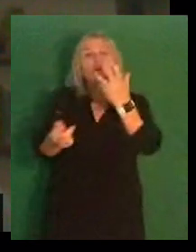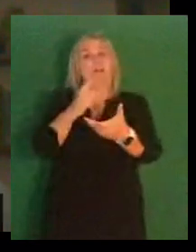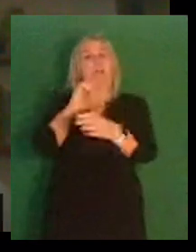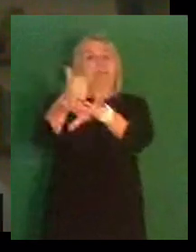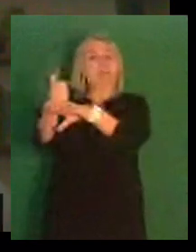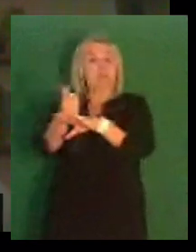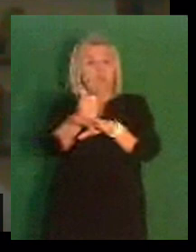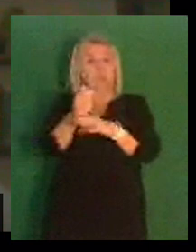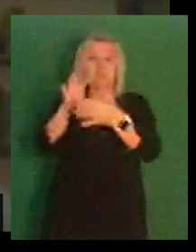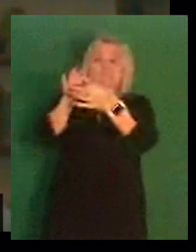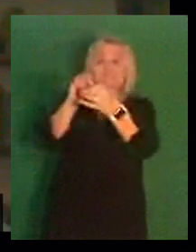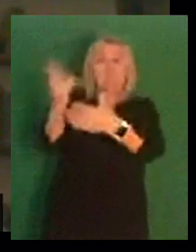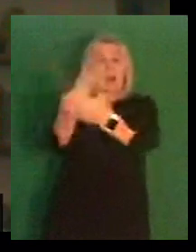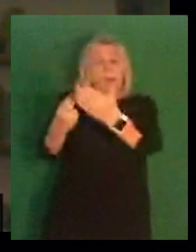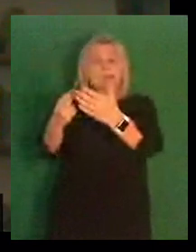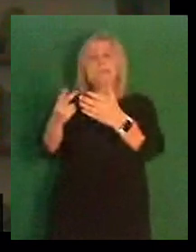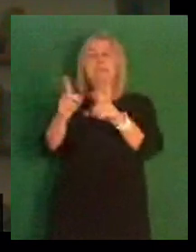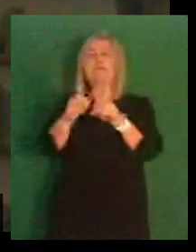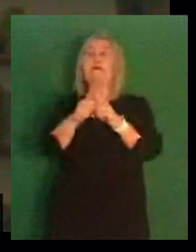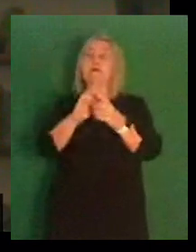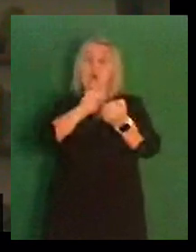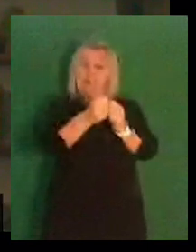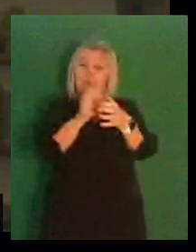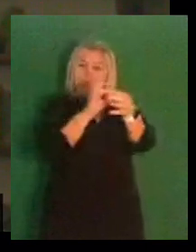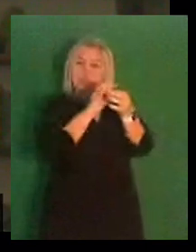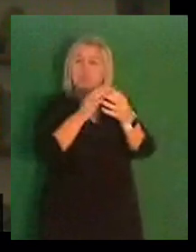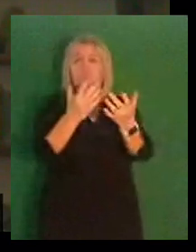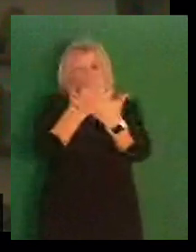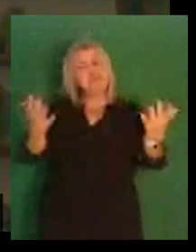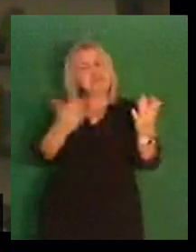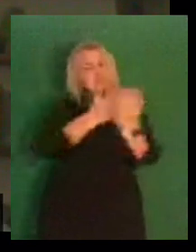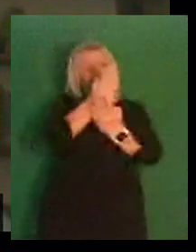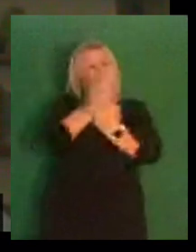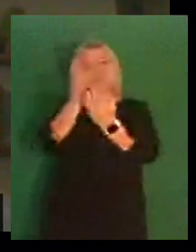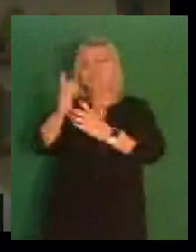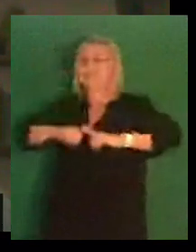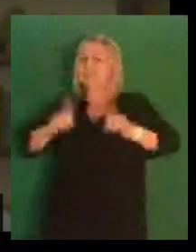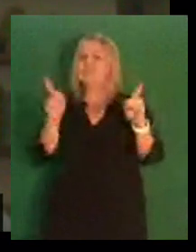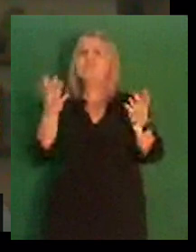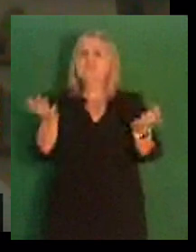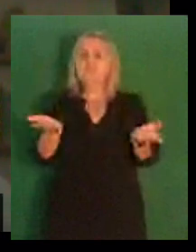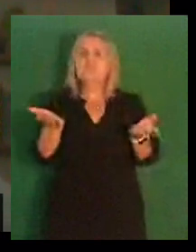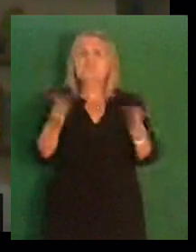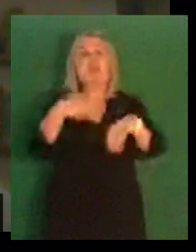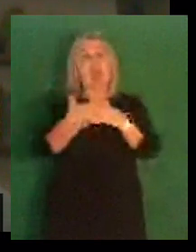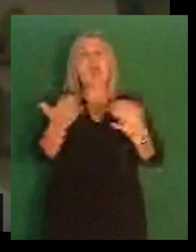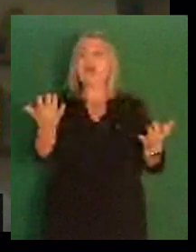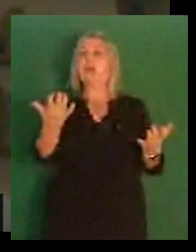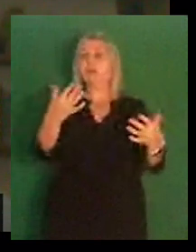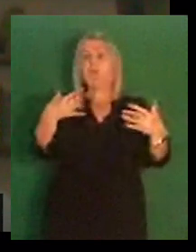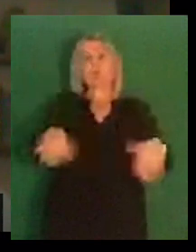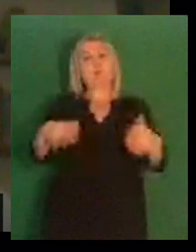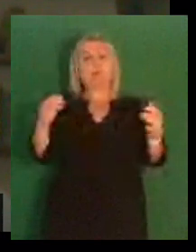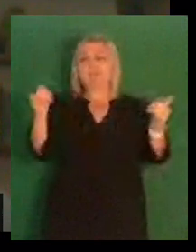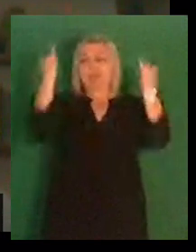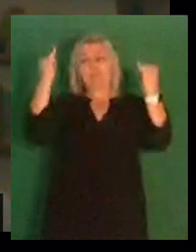various collaborations. So we tried lots of things, and in the end we ended up with actually a really big festival. We